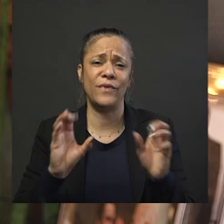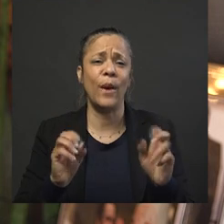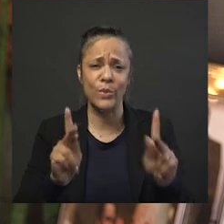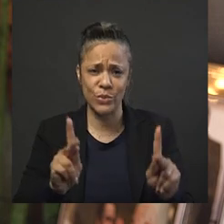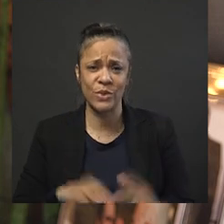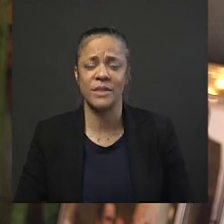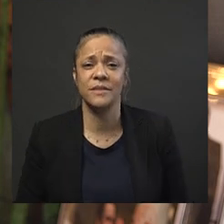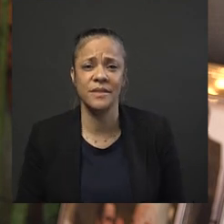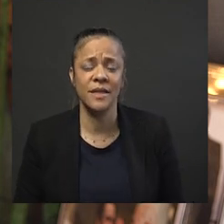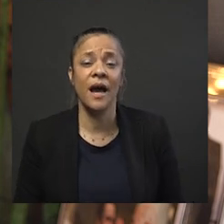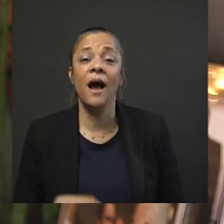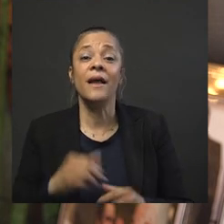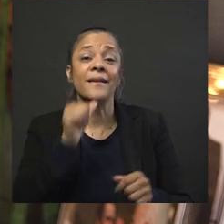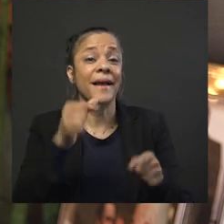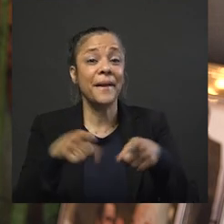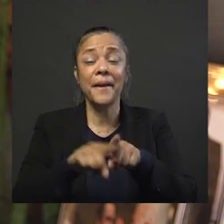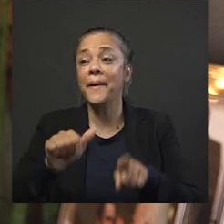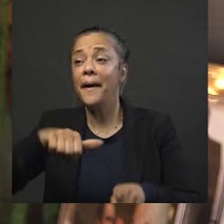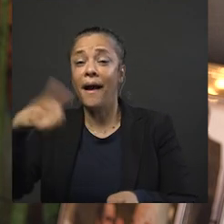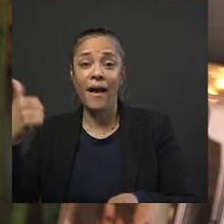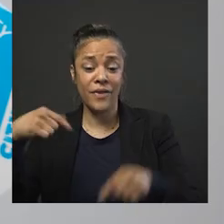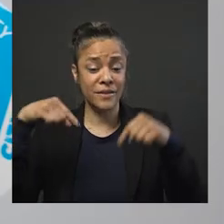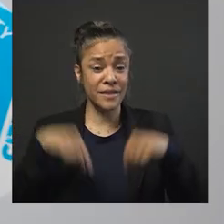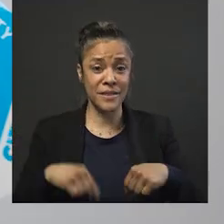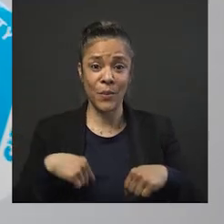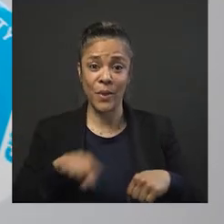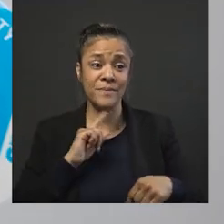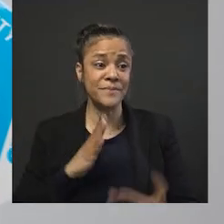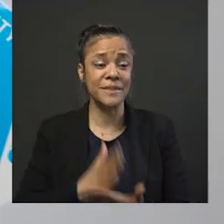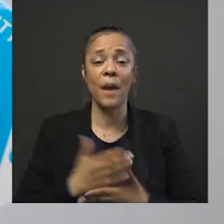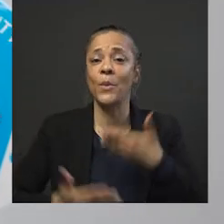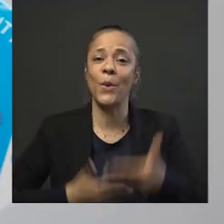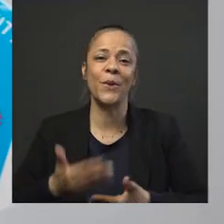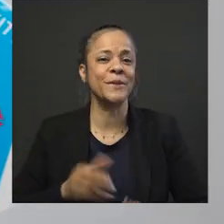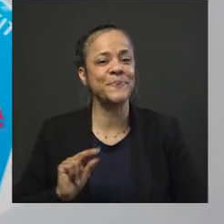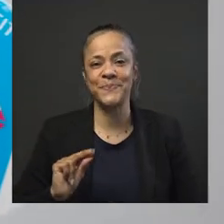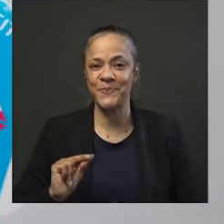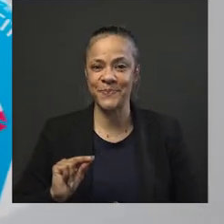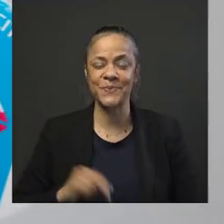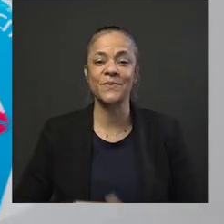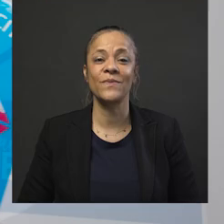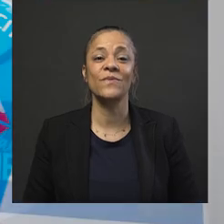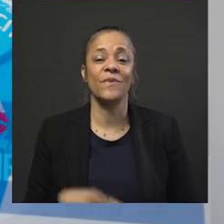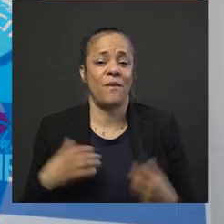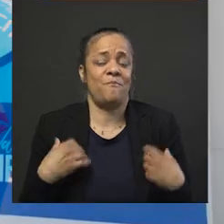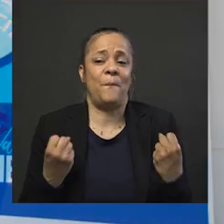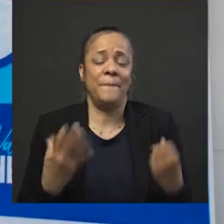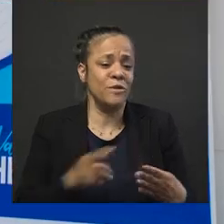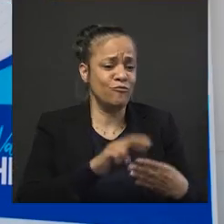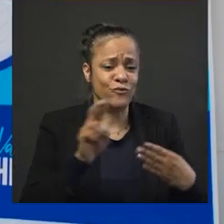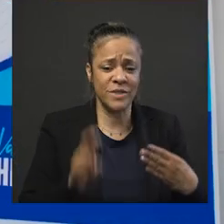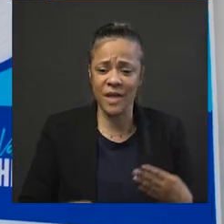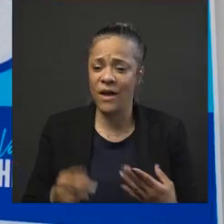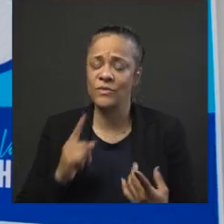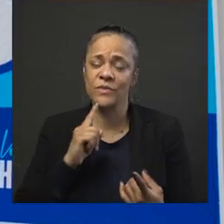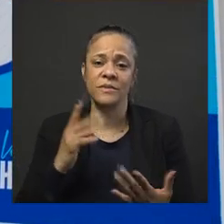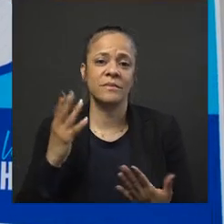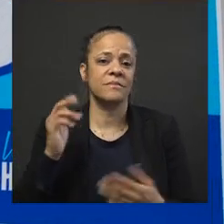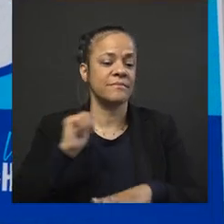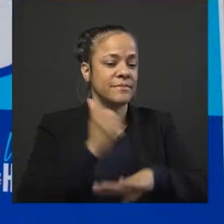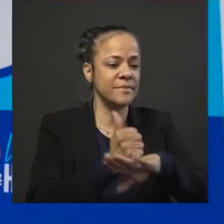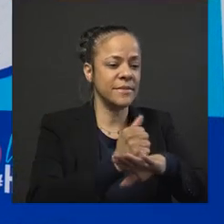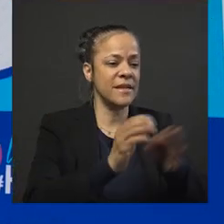of areas. Unlike other municipalities, we refuse to let this pandemic paralyze our progress. As a result, we've made